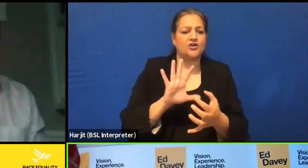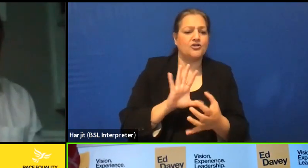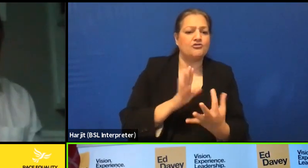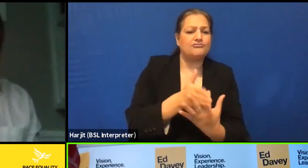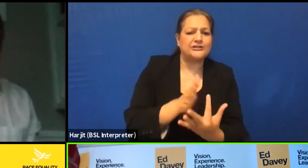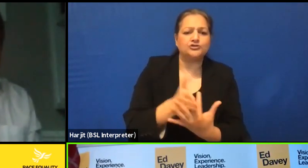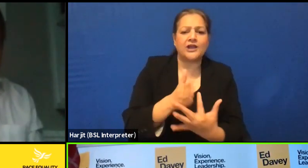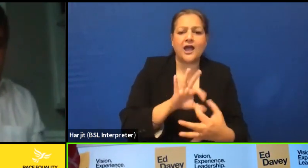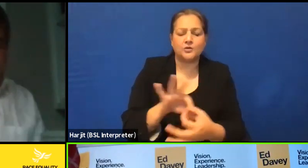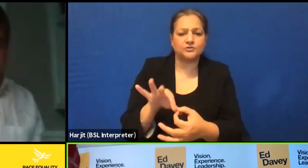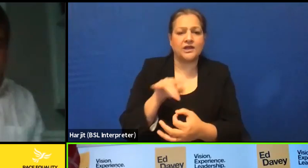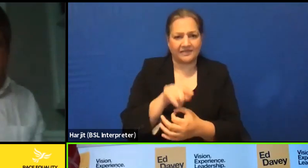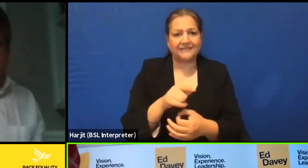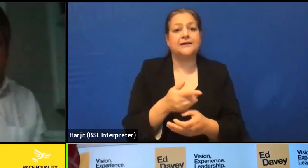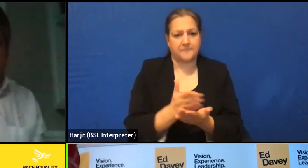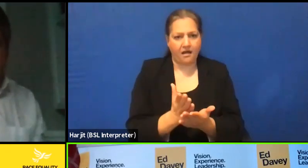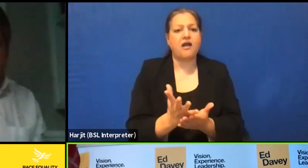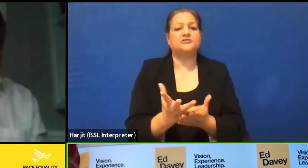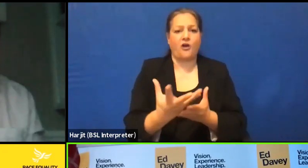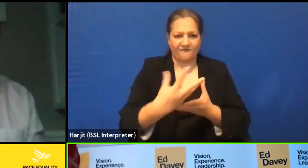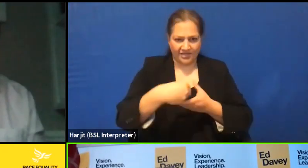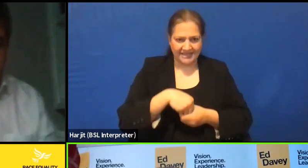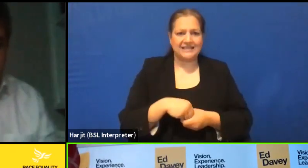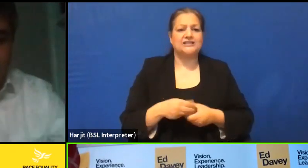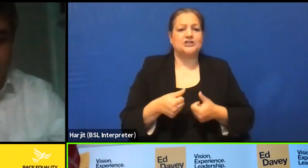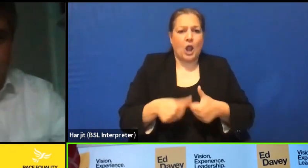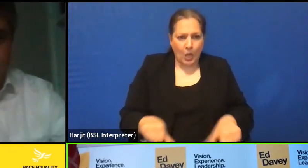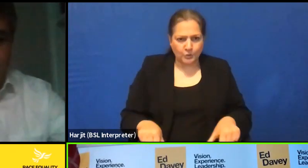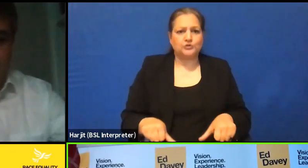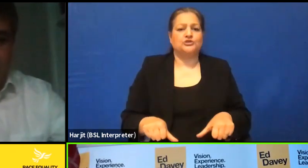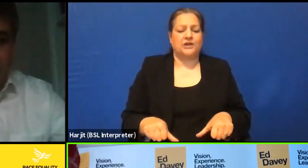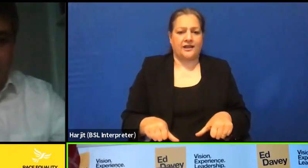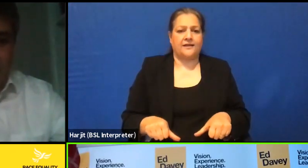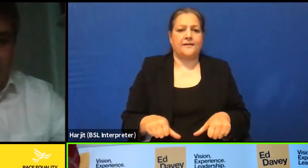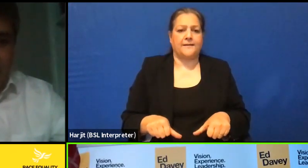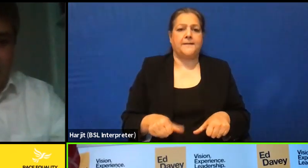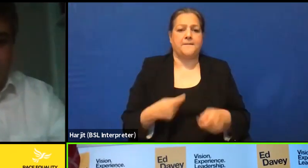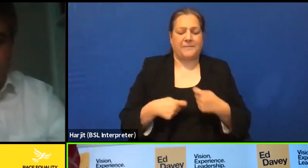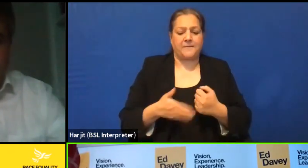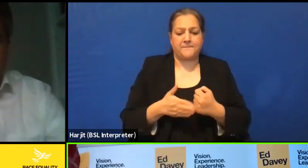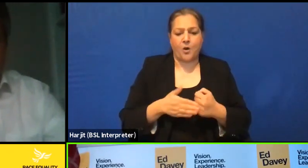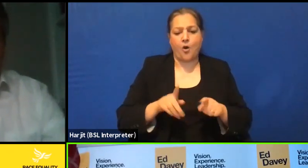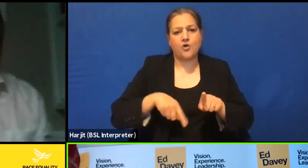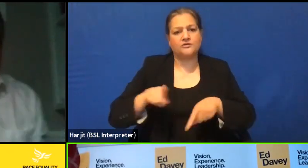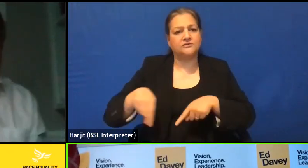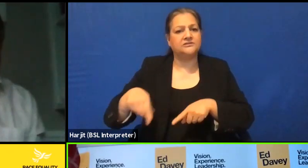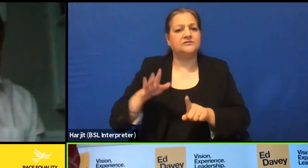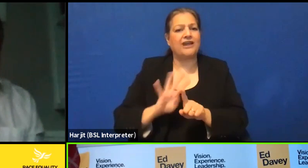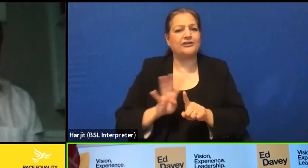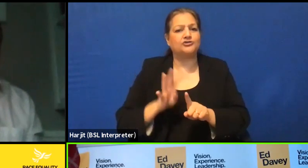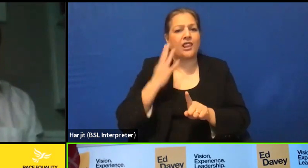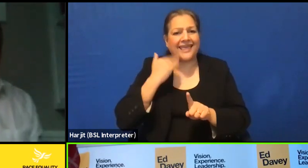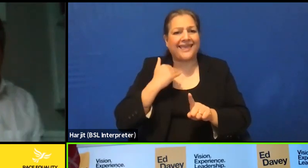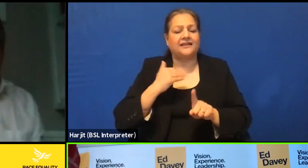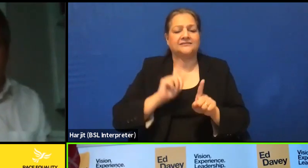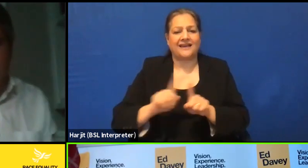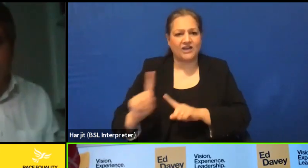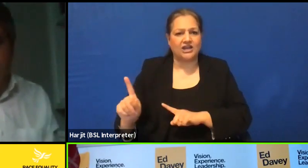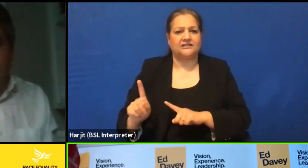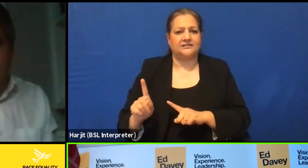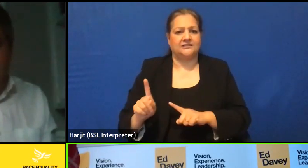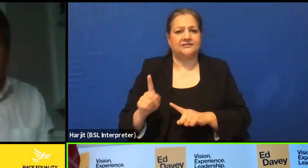our party, so we become more racially diverse and the campaign for race equality wins in our party. It comes